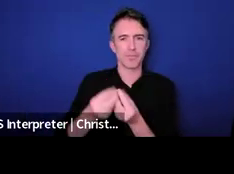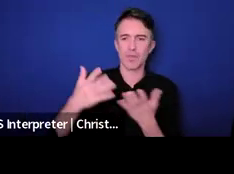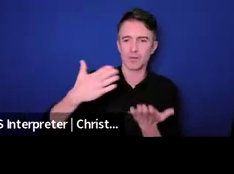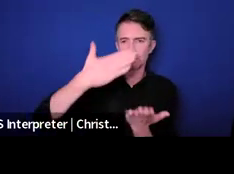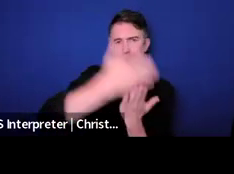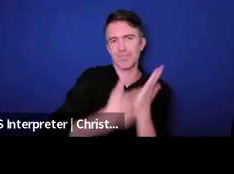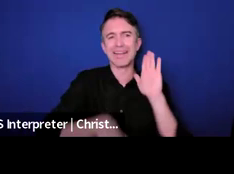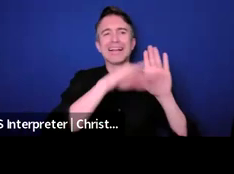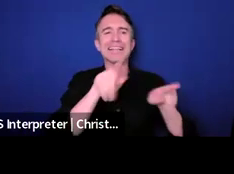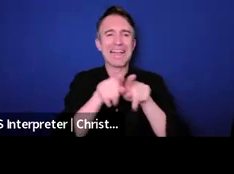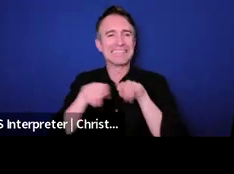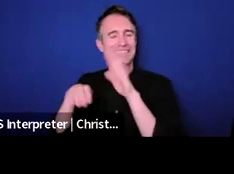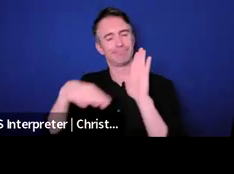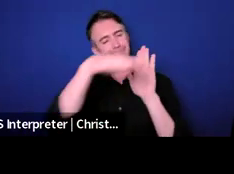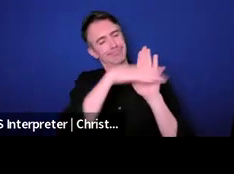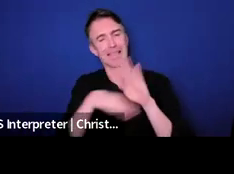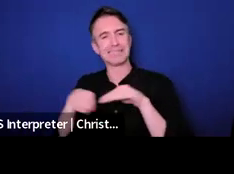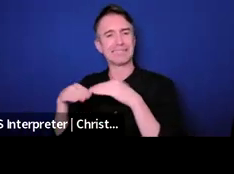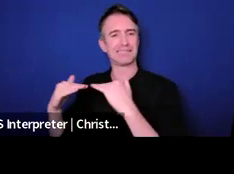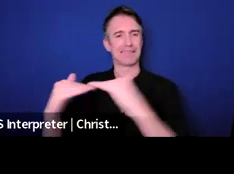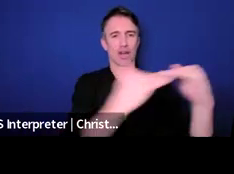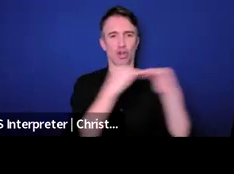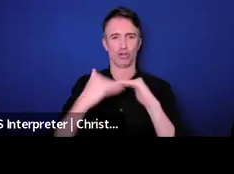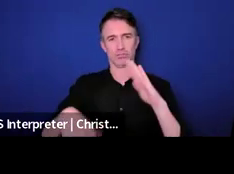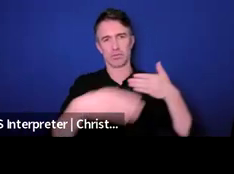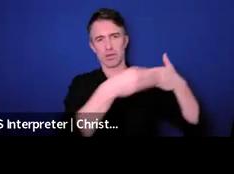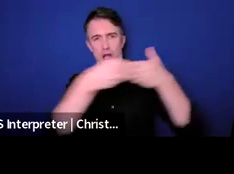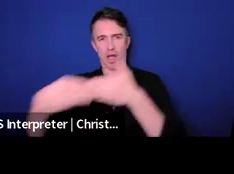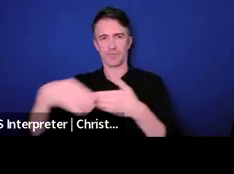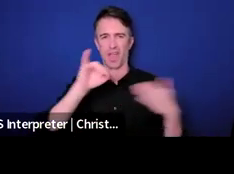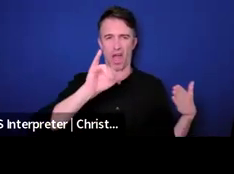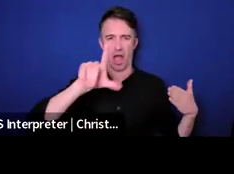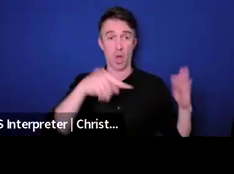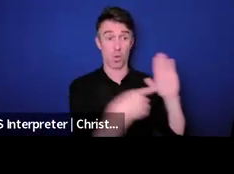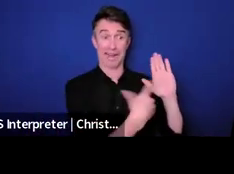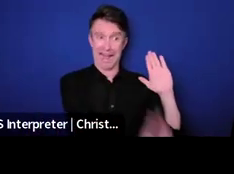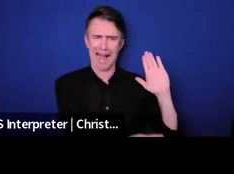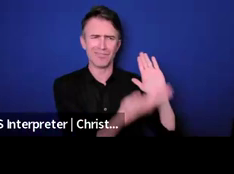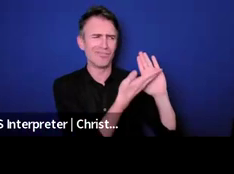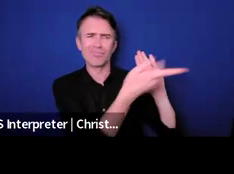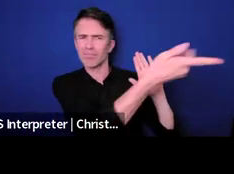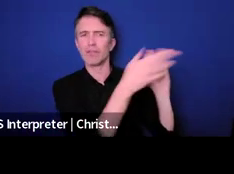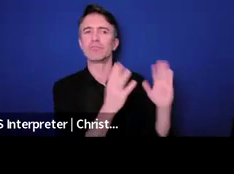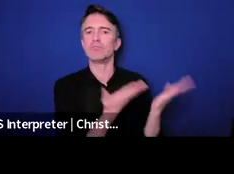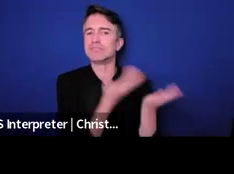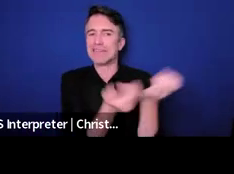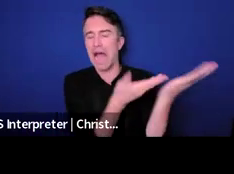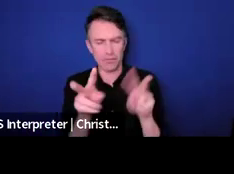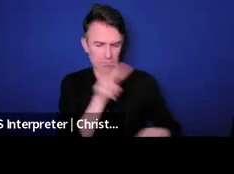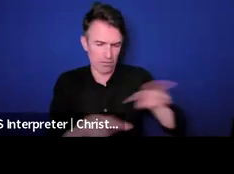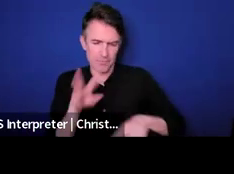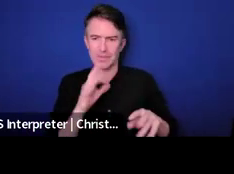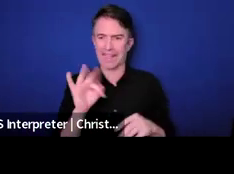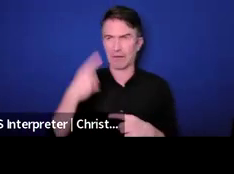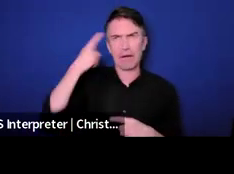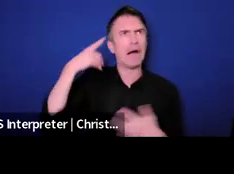recommendation 202. And so there is a clear linkage there between the policies. And so we could see social protection as